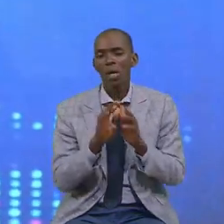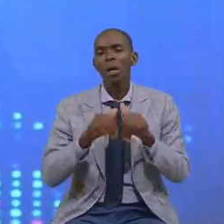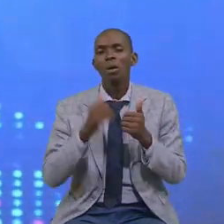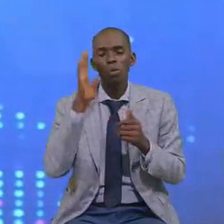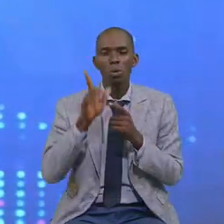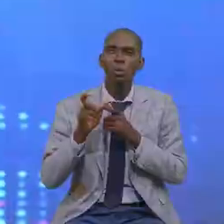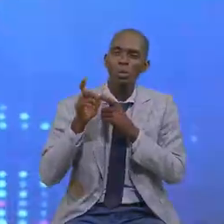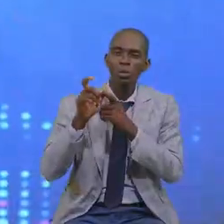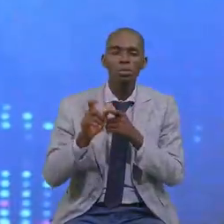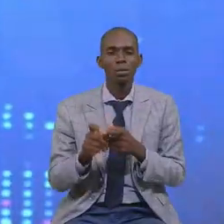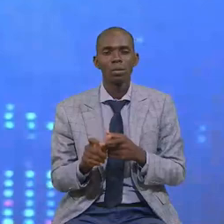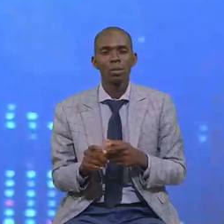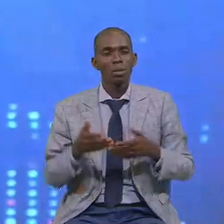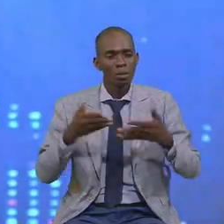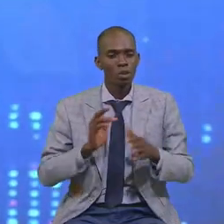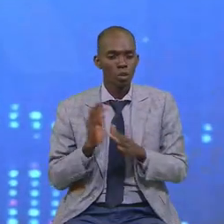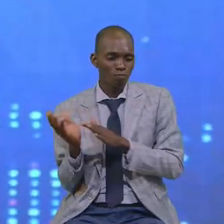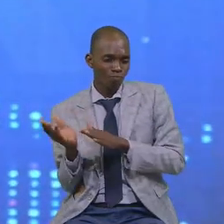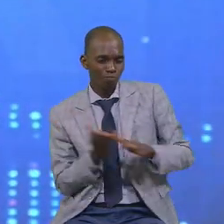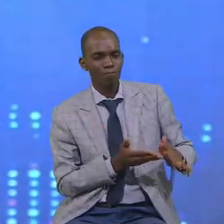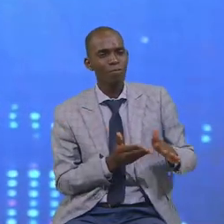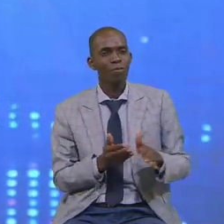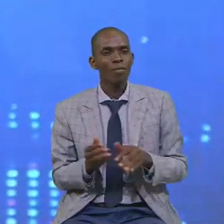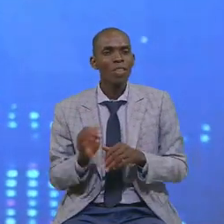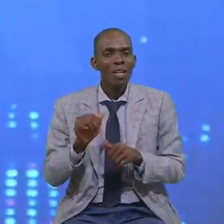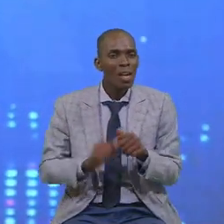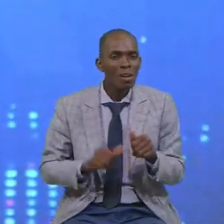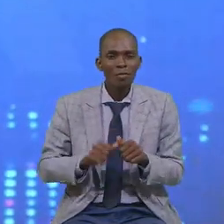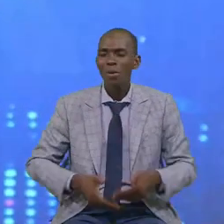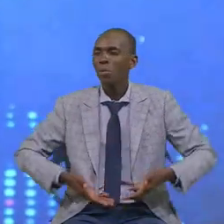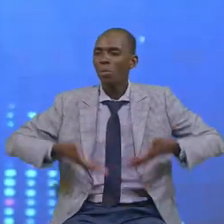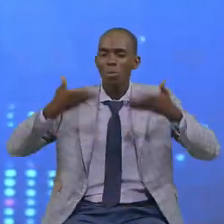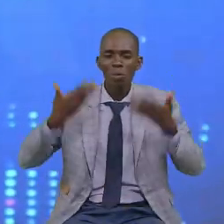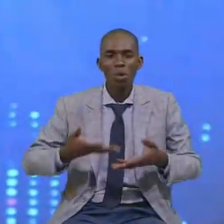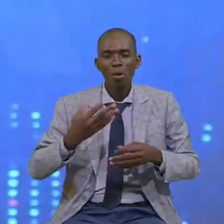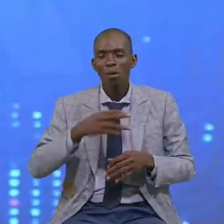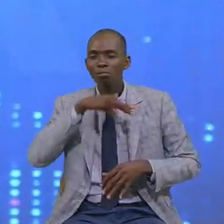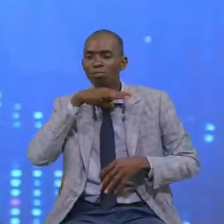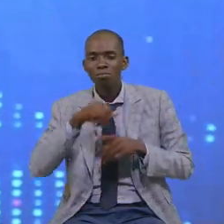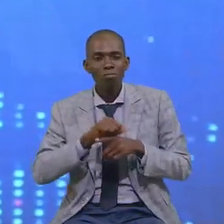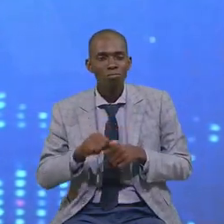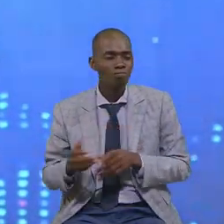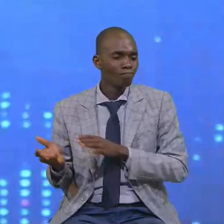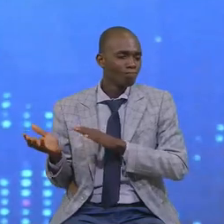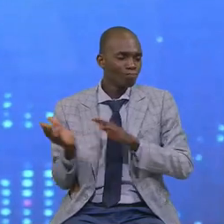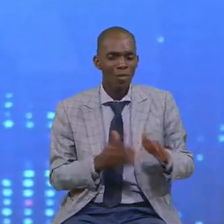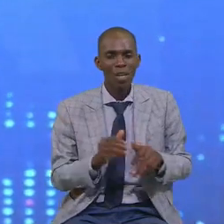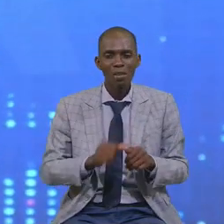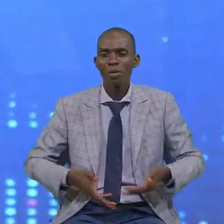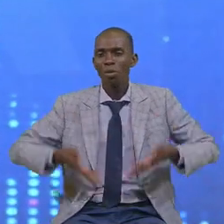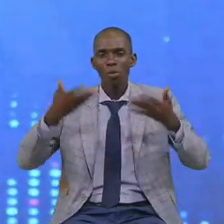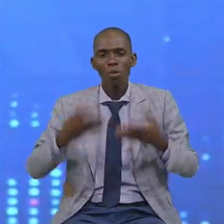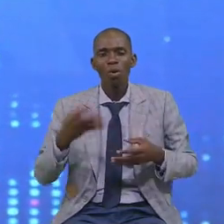lay aside every weight of corruption, every weight of carnality, and every weight